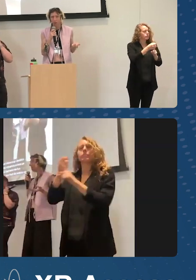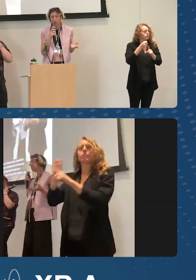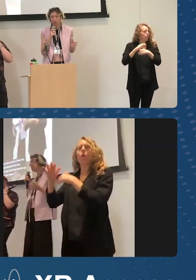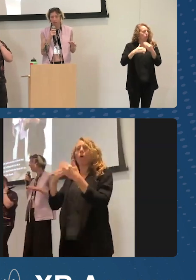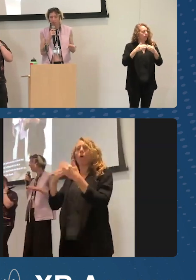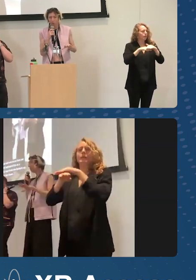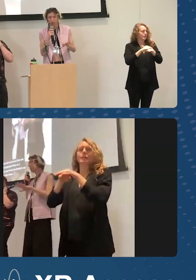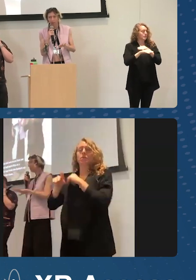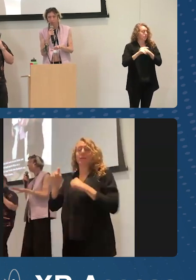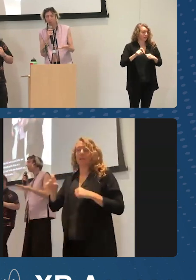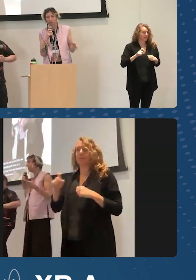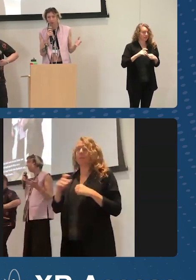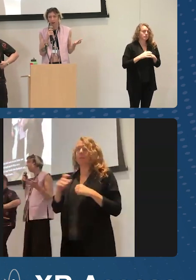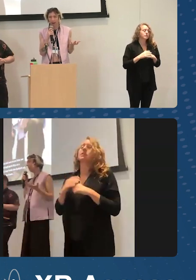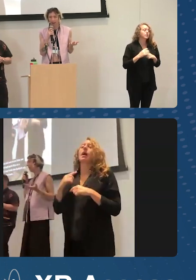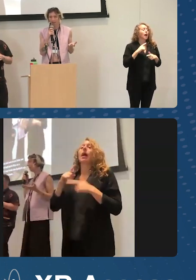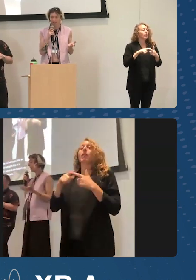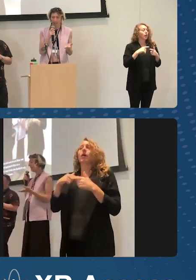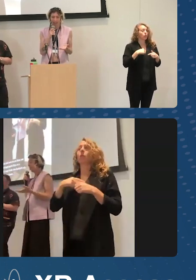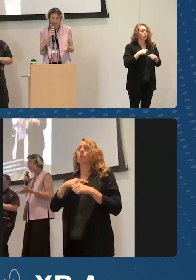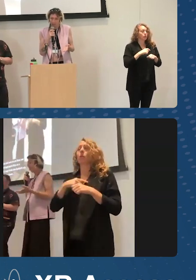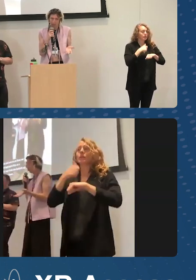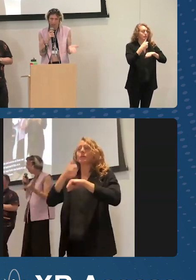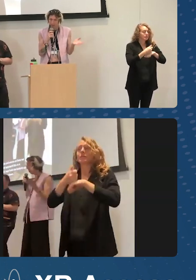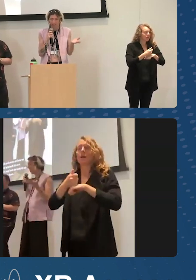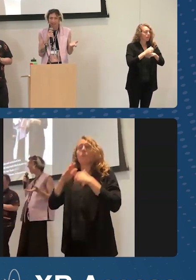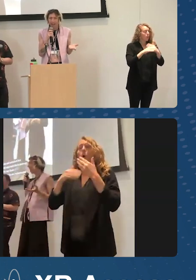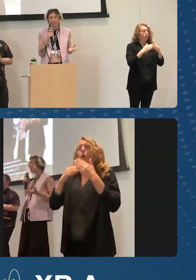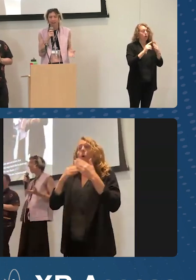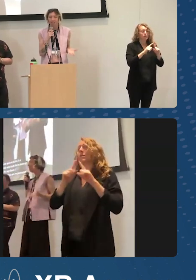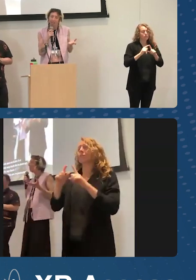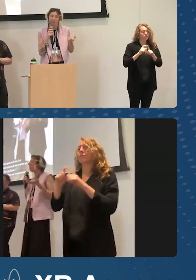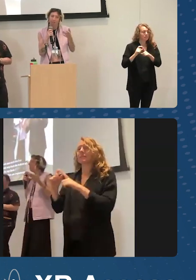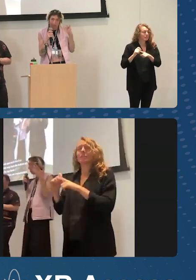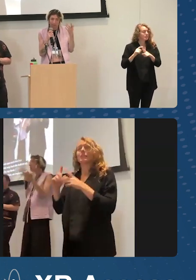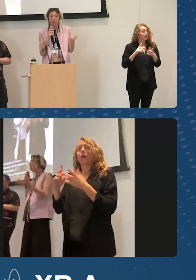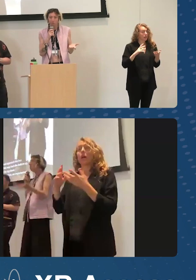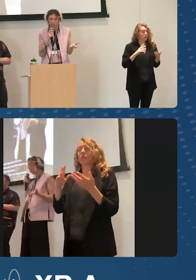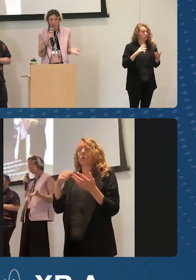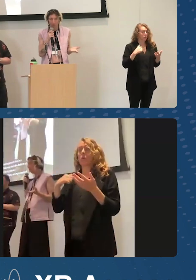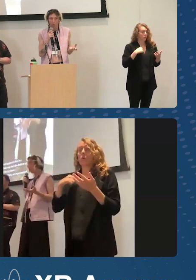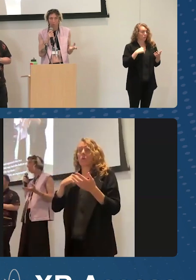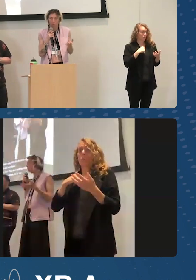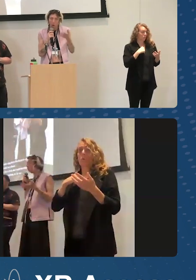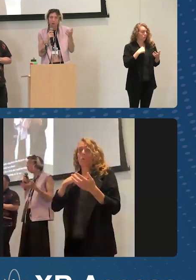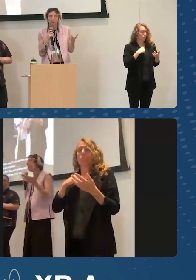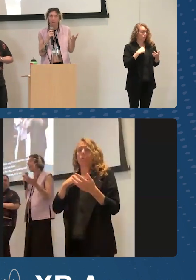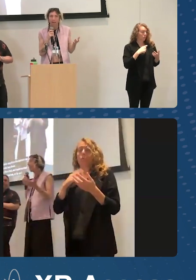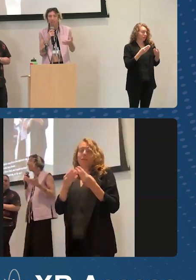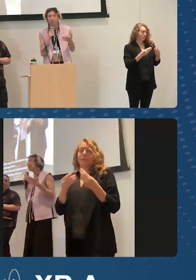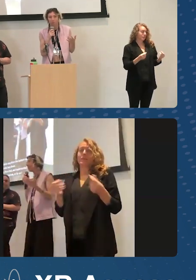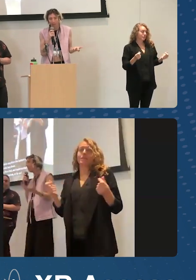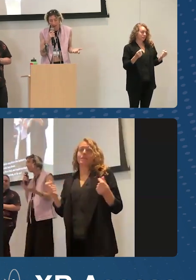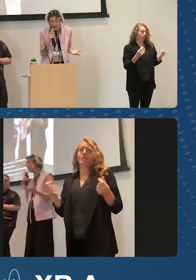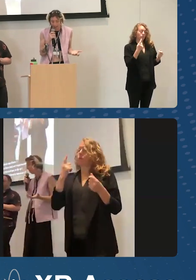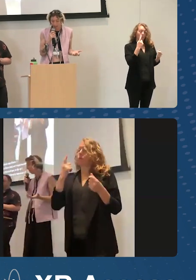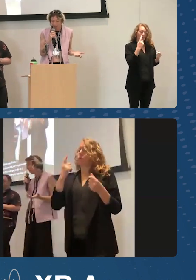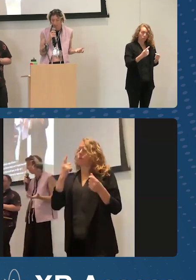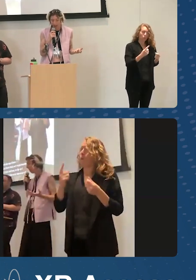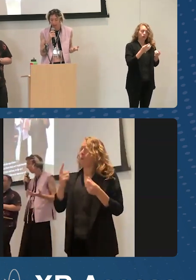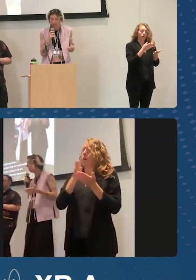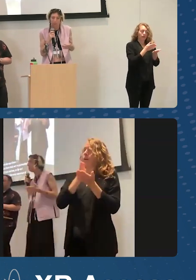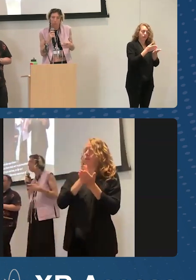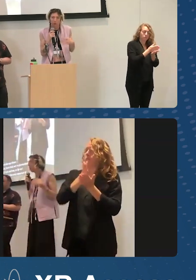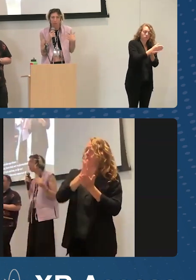I know, are the only space of our kind that did that. And that it solves for one asymmetry of